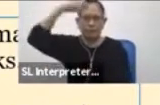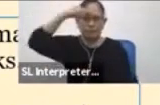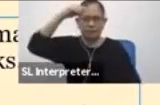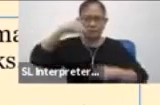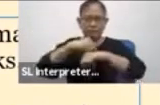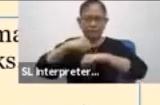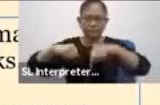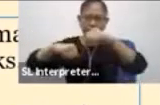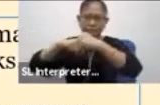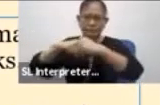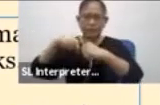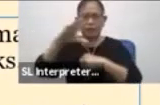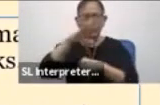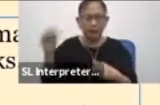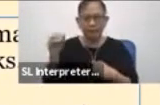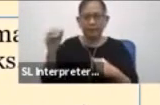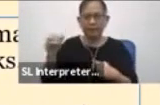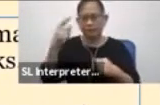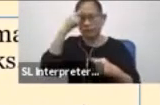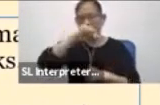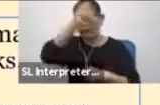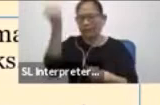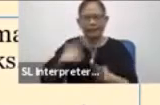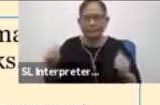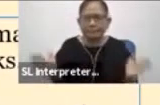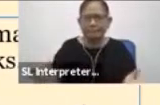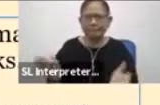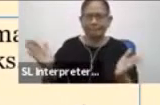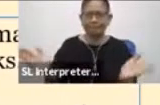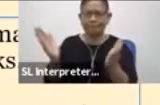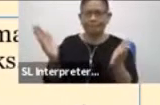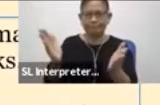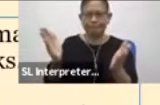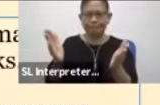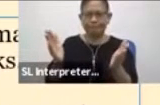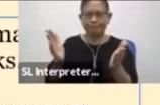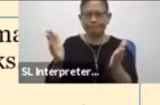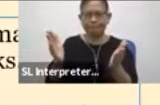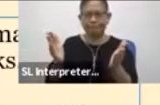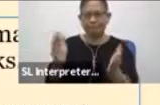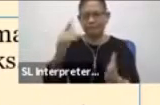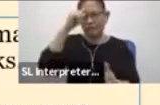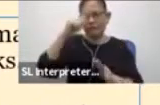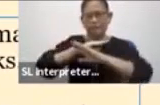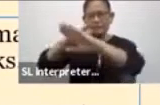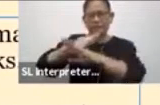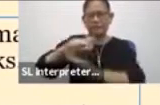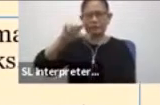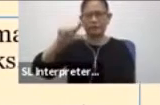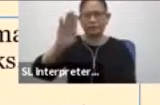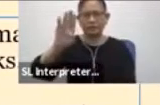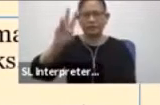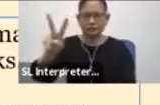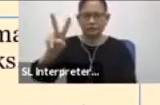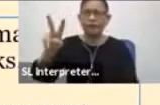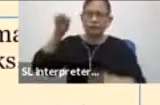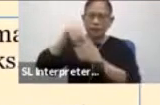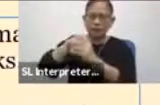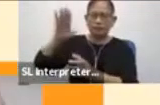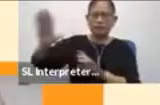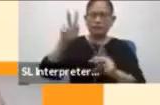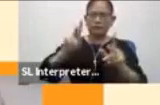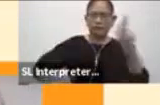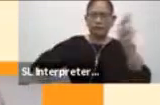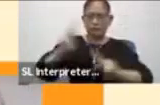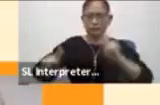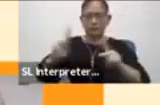in any initiative to prevent or GBV in the humanitarian setting. I